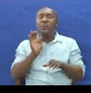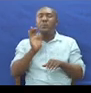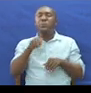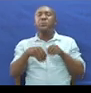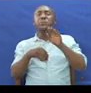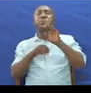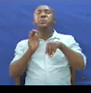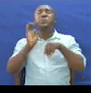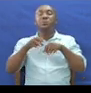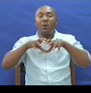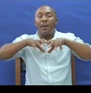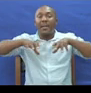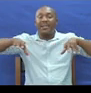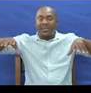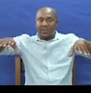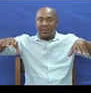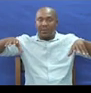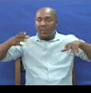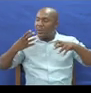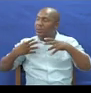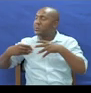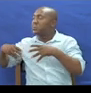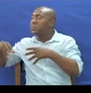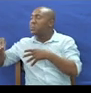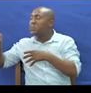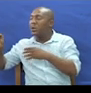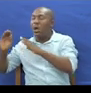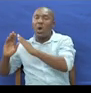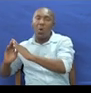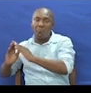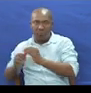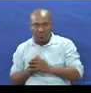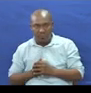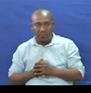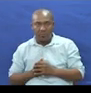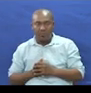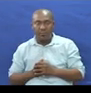the tunnel and went back home.